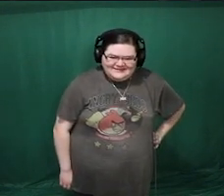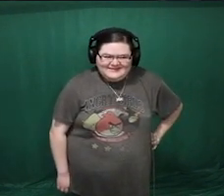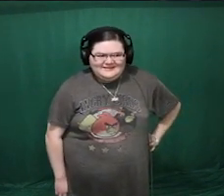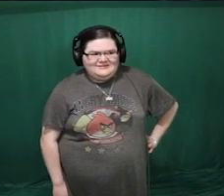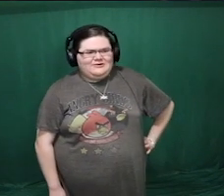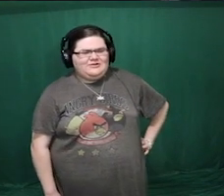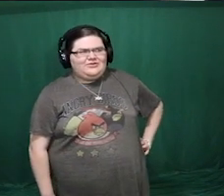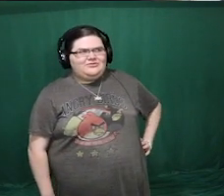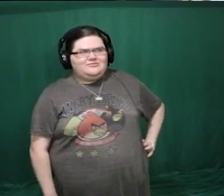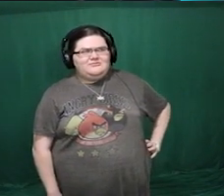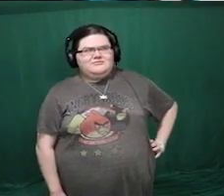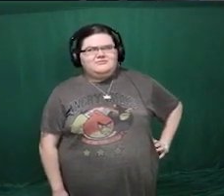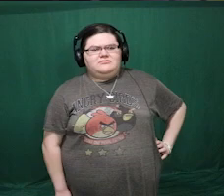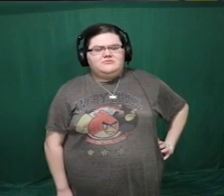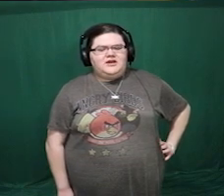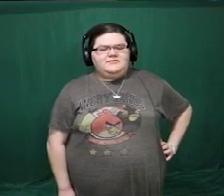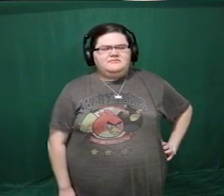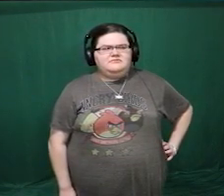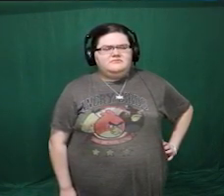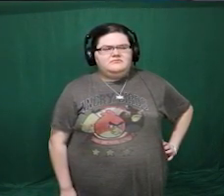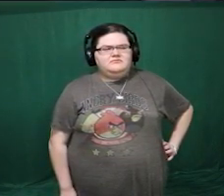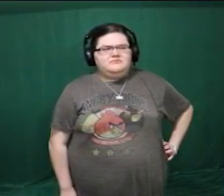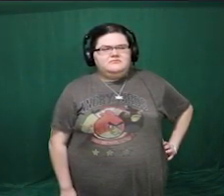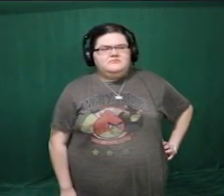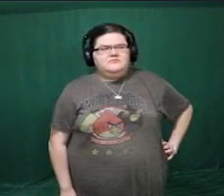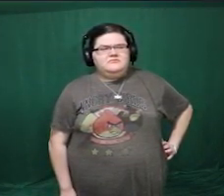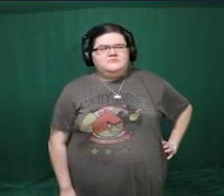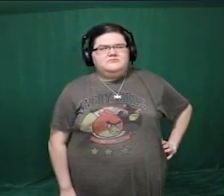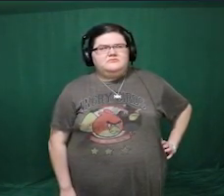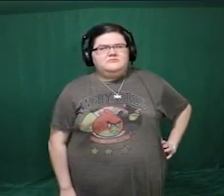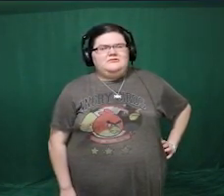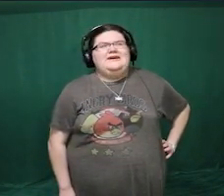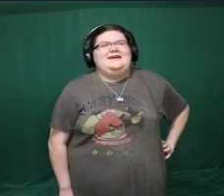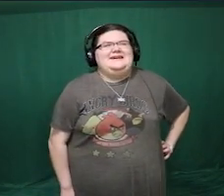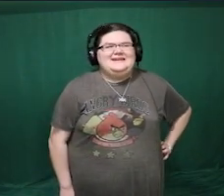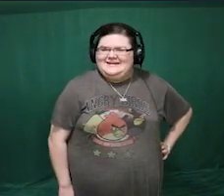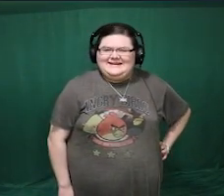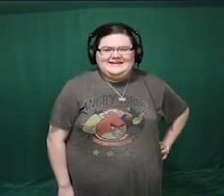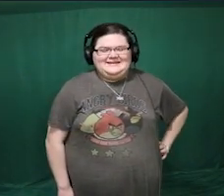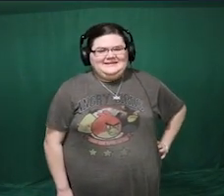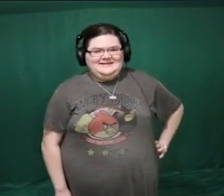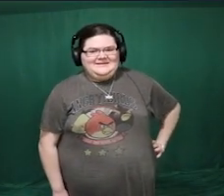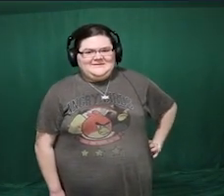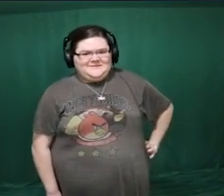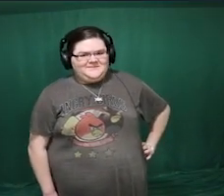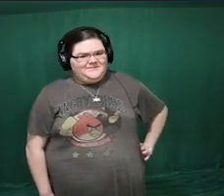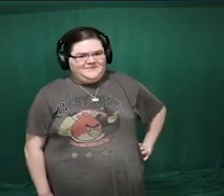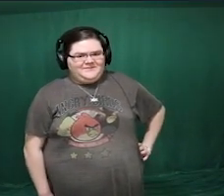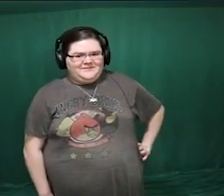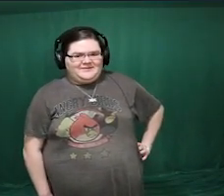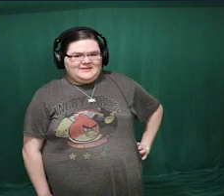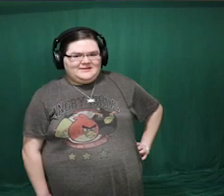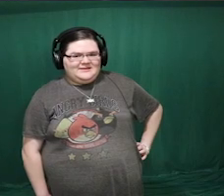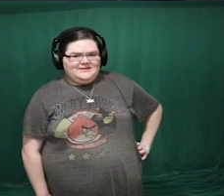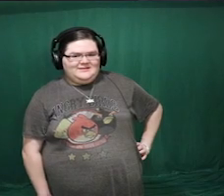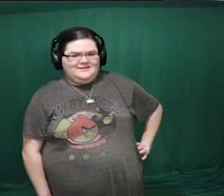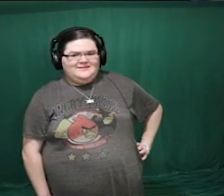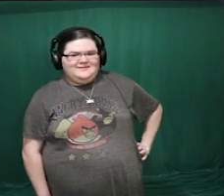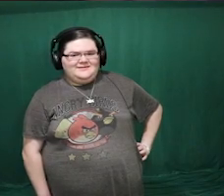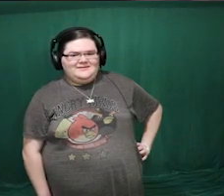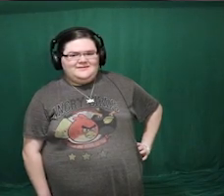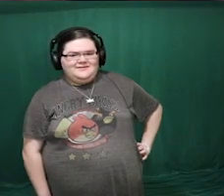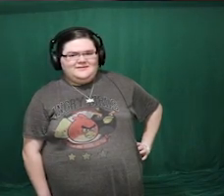that. Watch JJ come through. Or answer a series of rapid fire questions. It's coming pending. Pending.